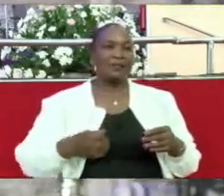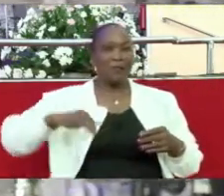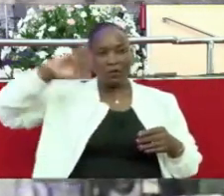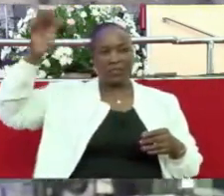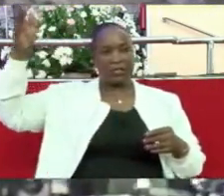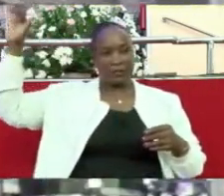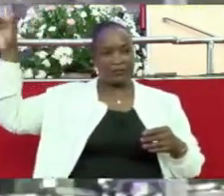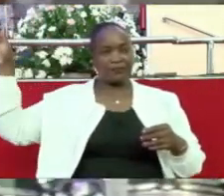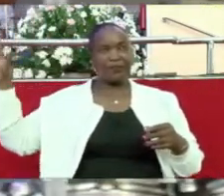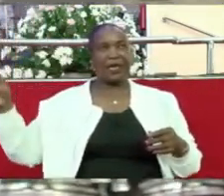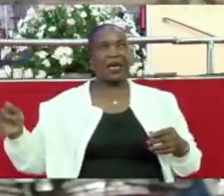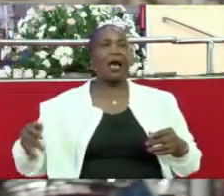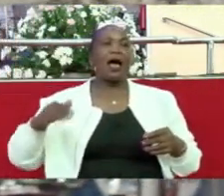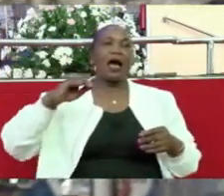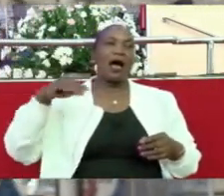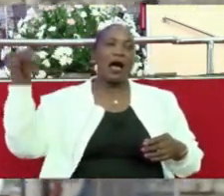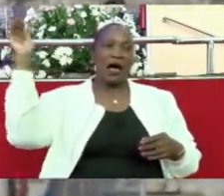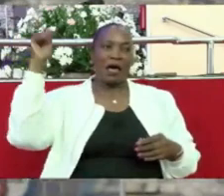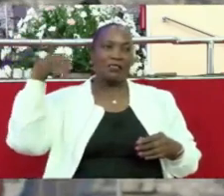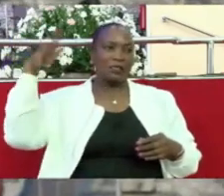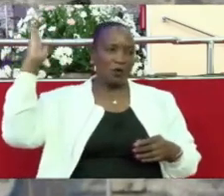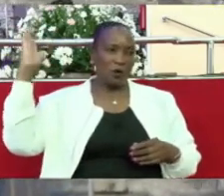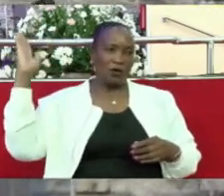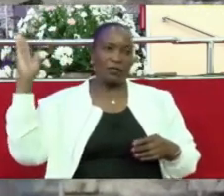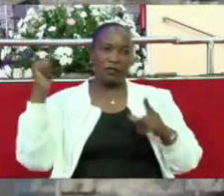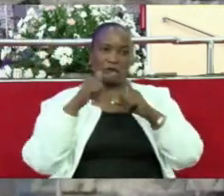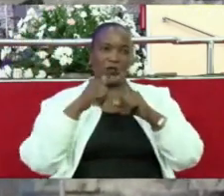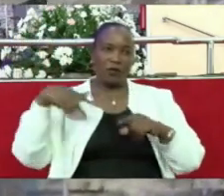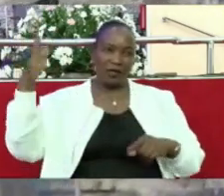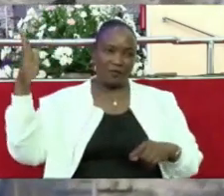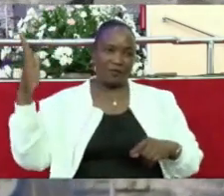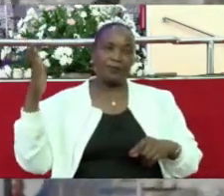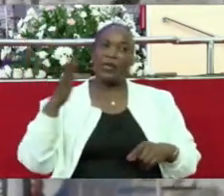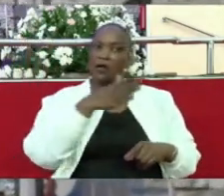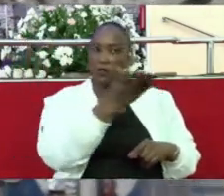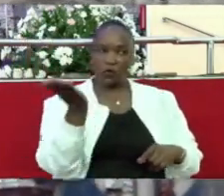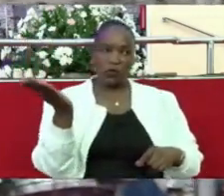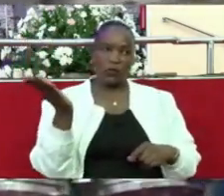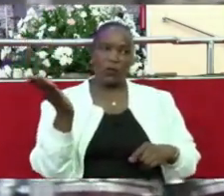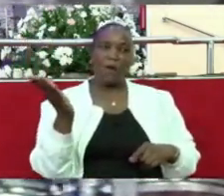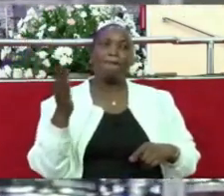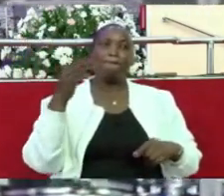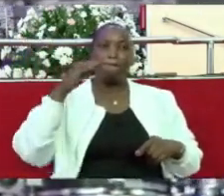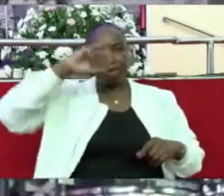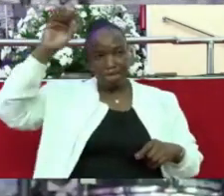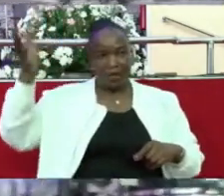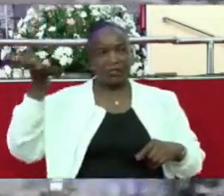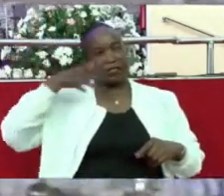mountain. Hallelujah. Hallelujah. Tell someone, praise the Lord. The Lord is giving you